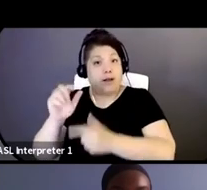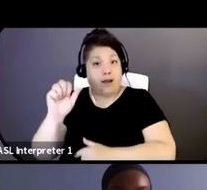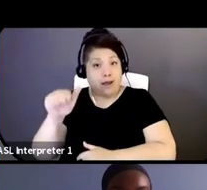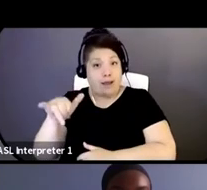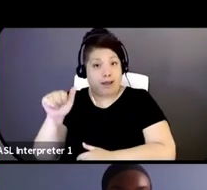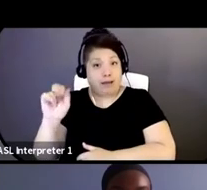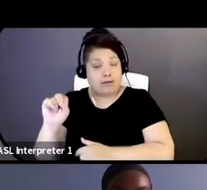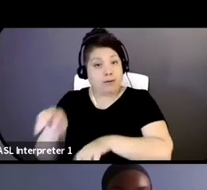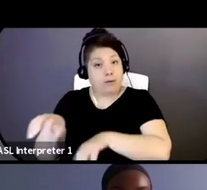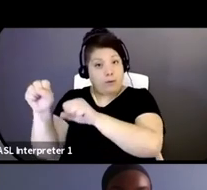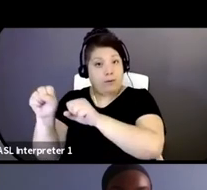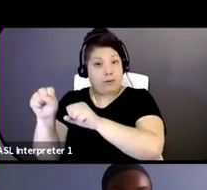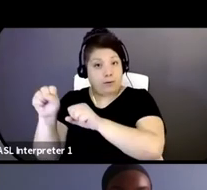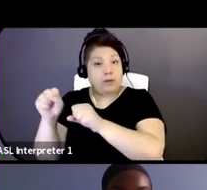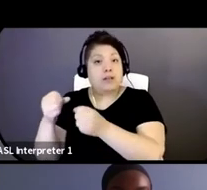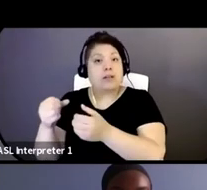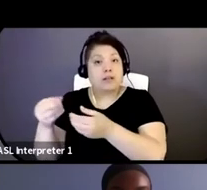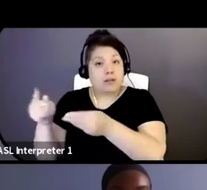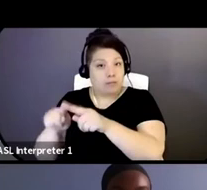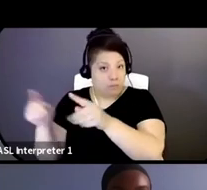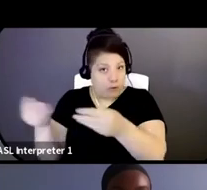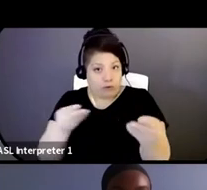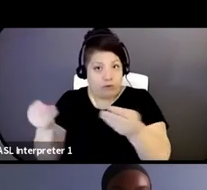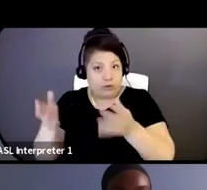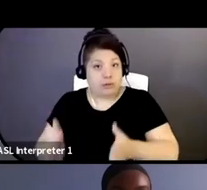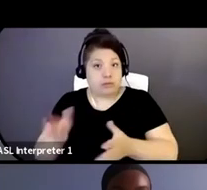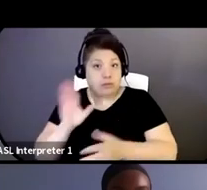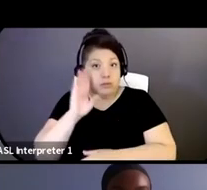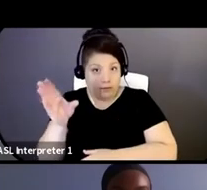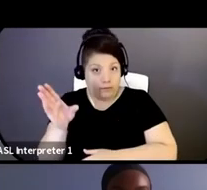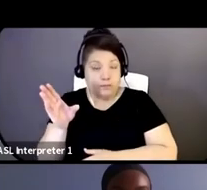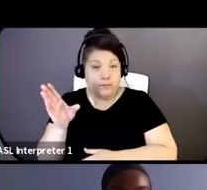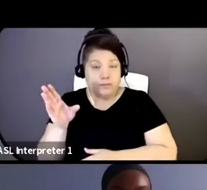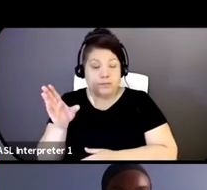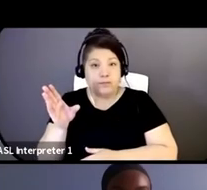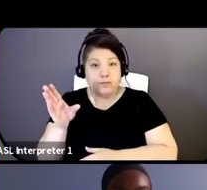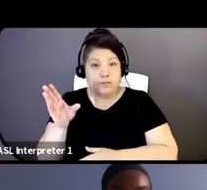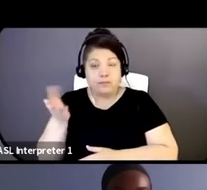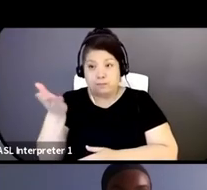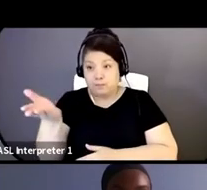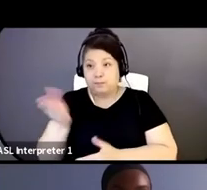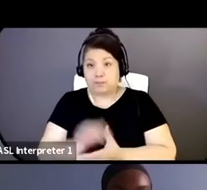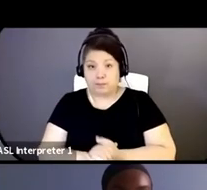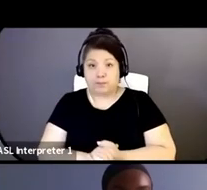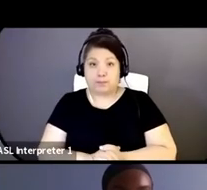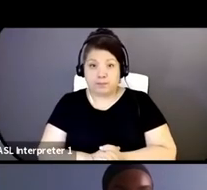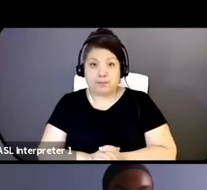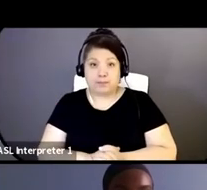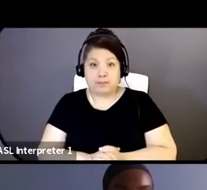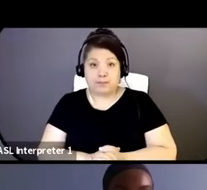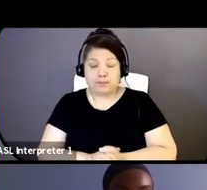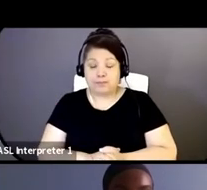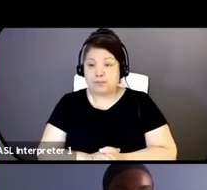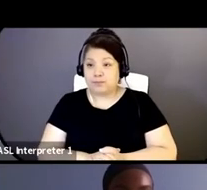the conversation as she sees fit.